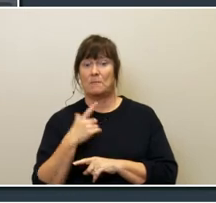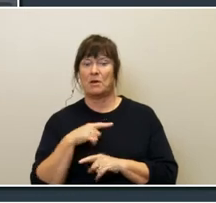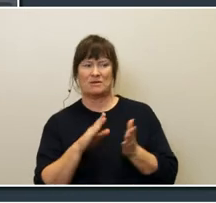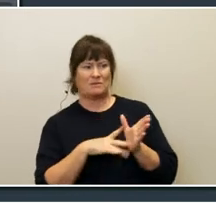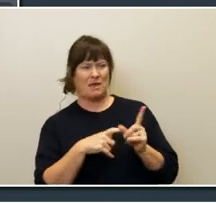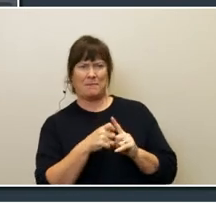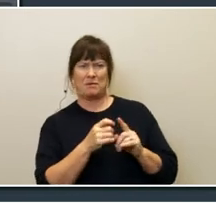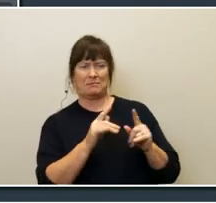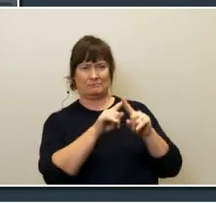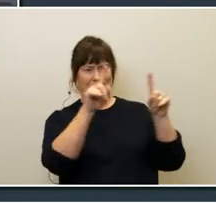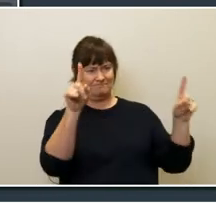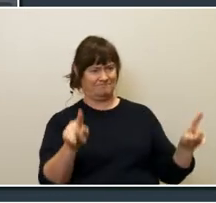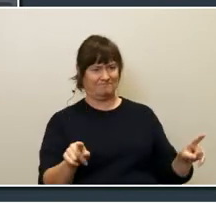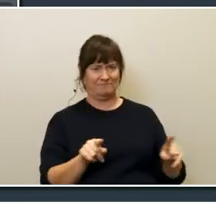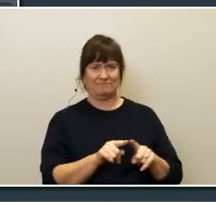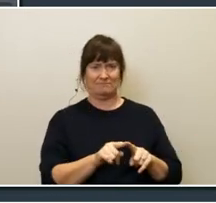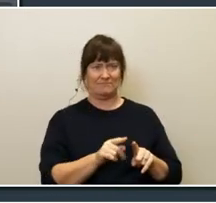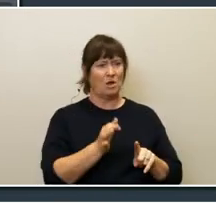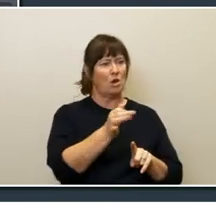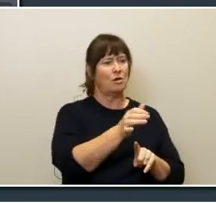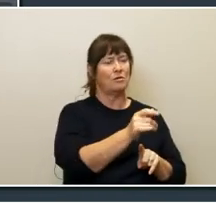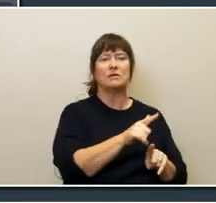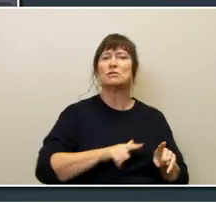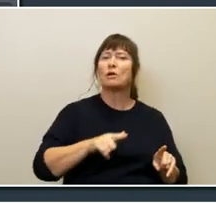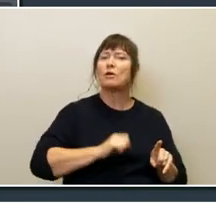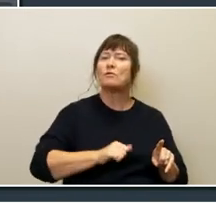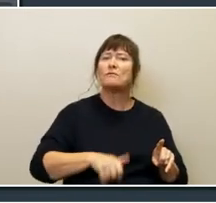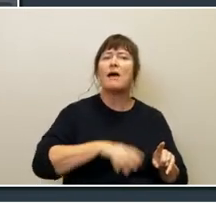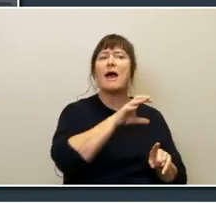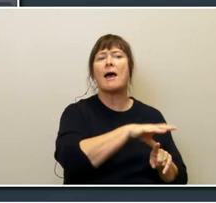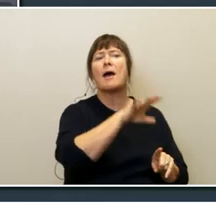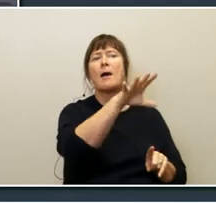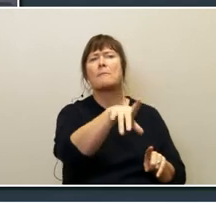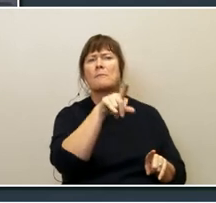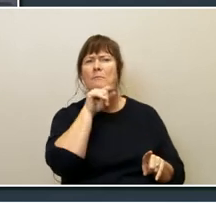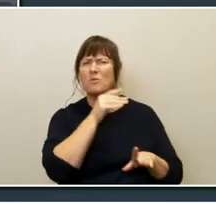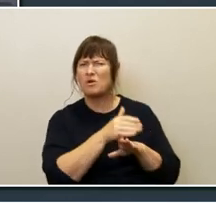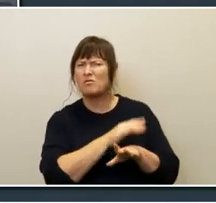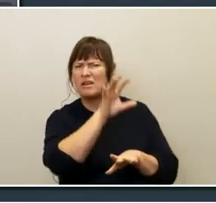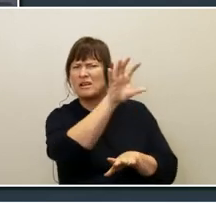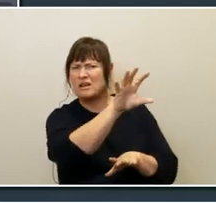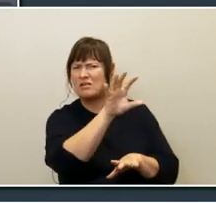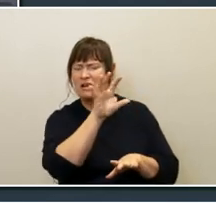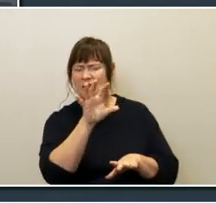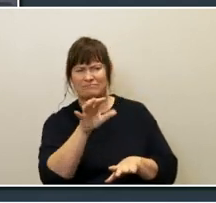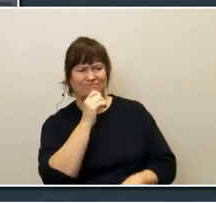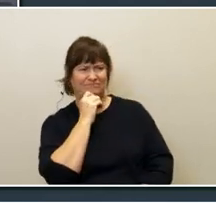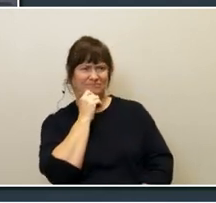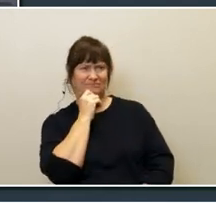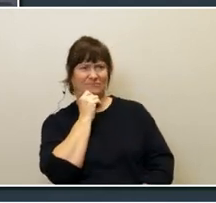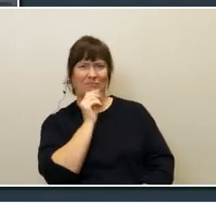map with the lagoon farm and the big green area. It seemed like the regional park was